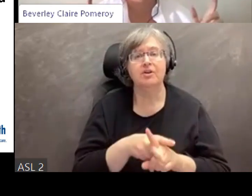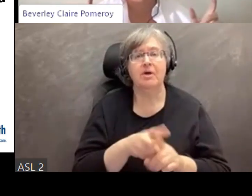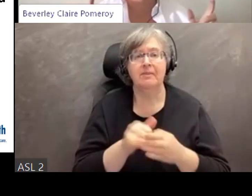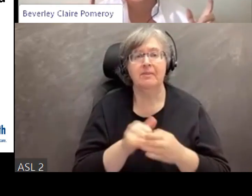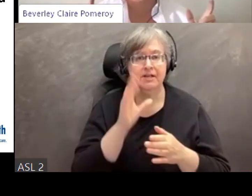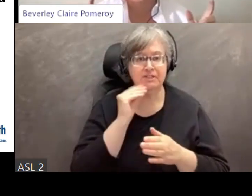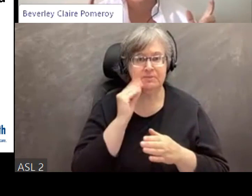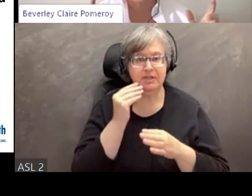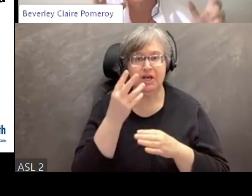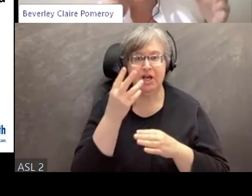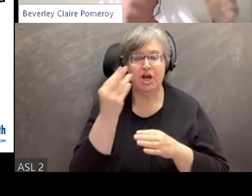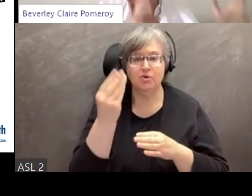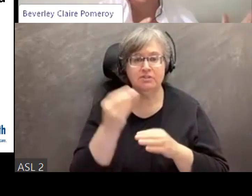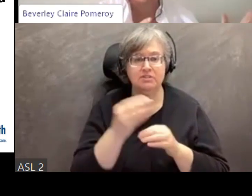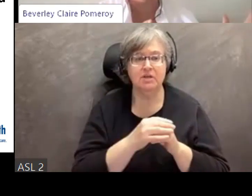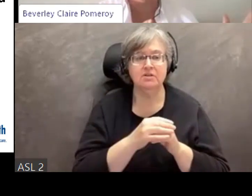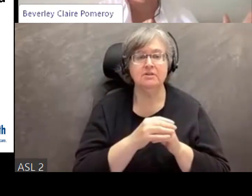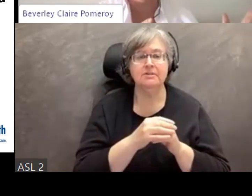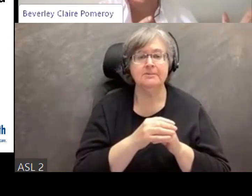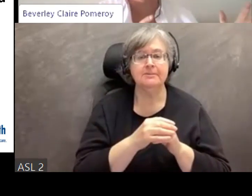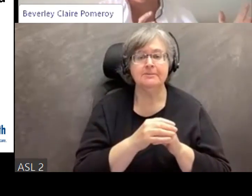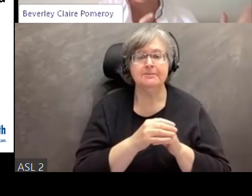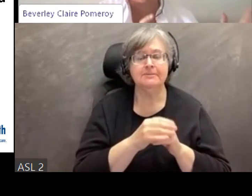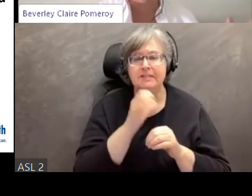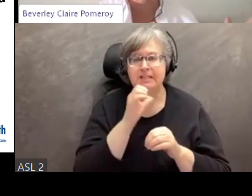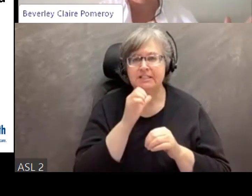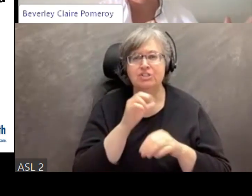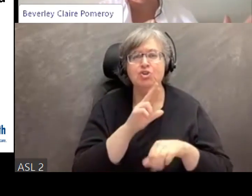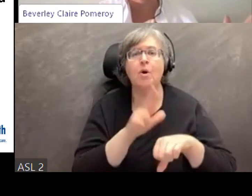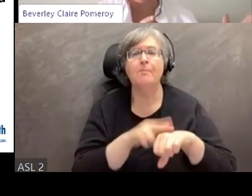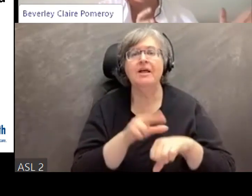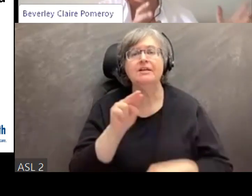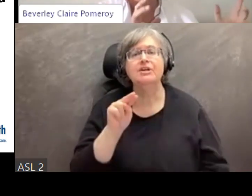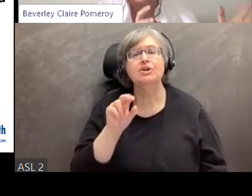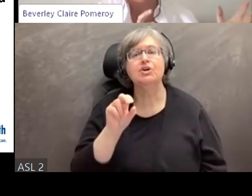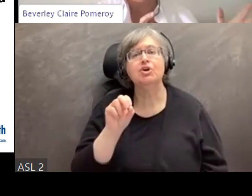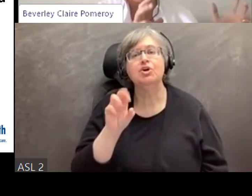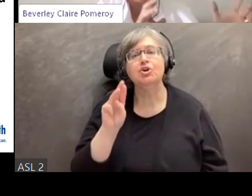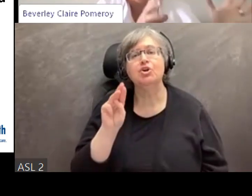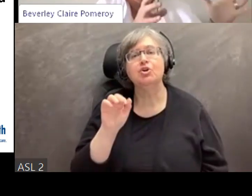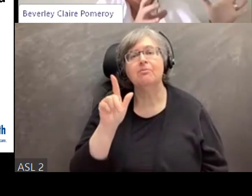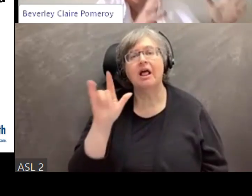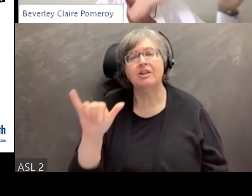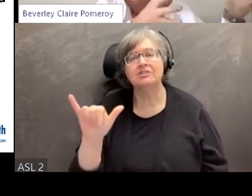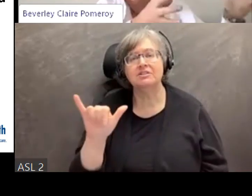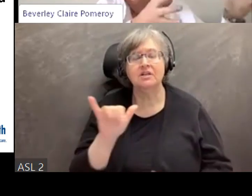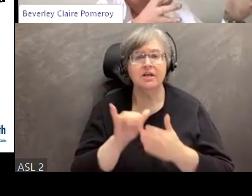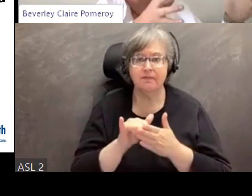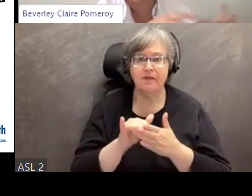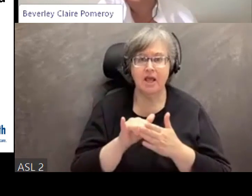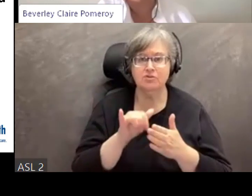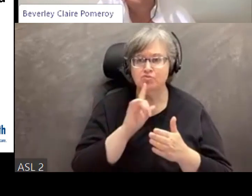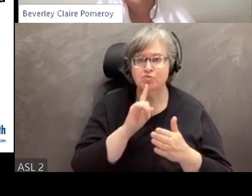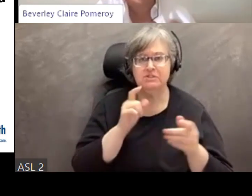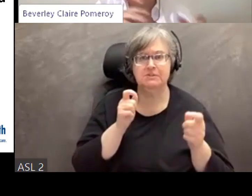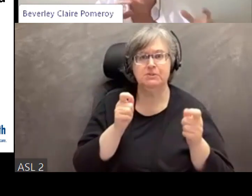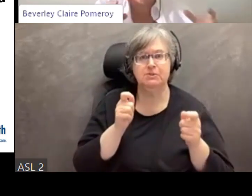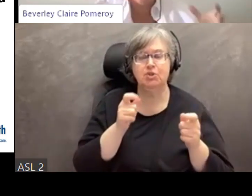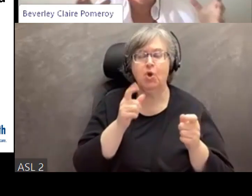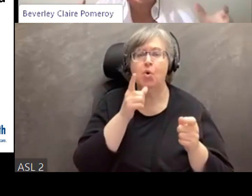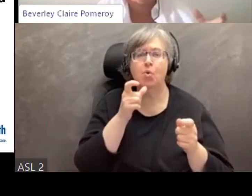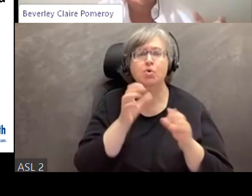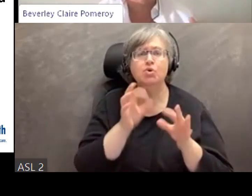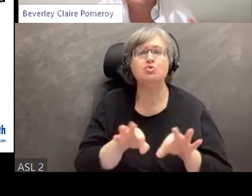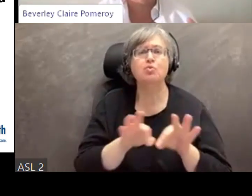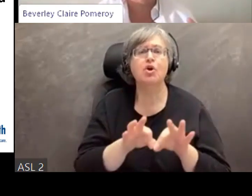imply that experiences outside of normalcy are not worth examining. So normalcy is a social cultural construct that governs who is